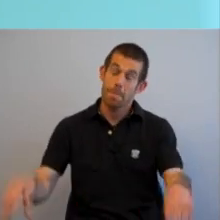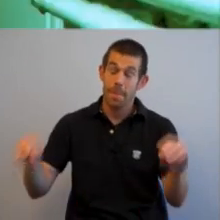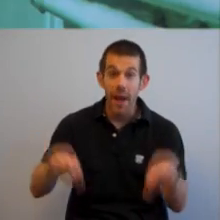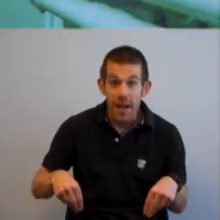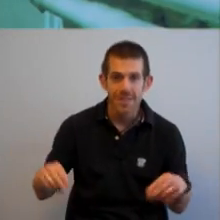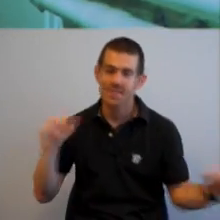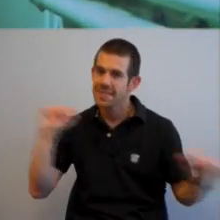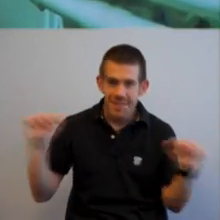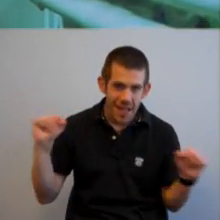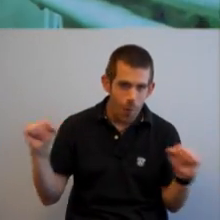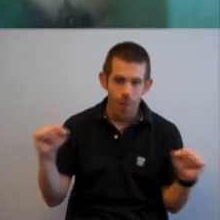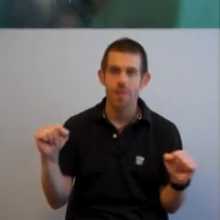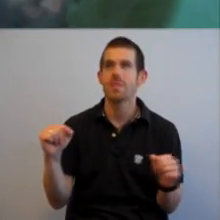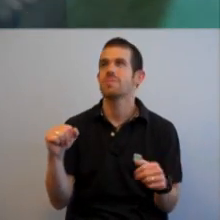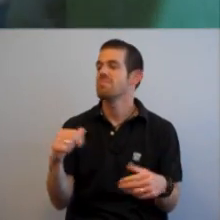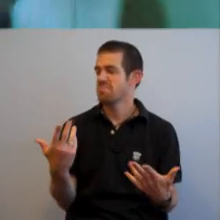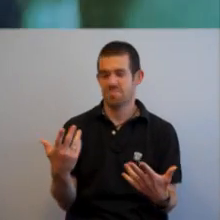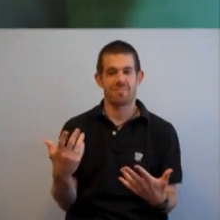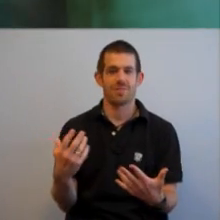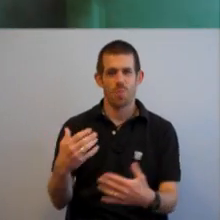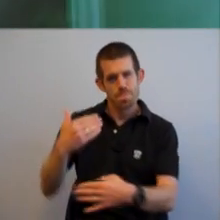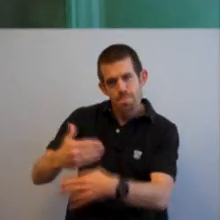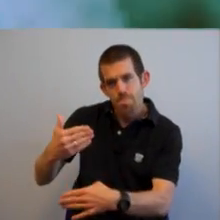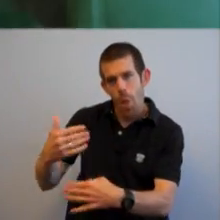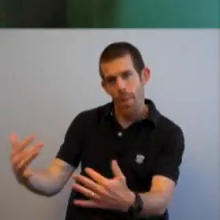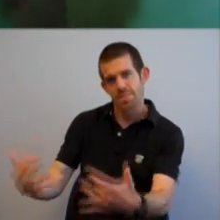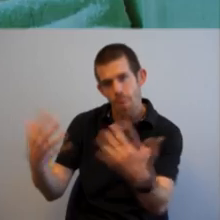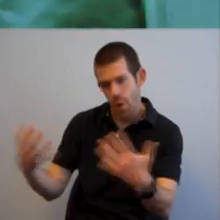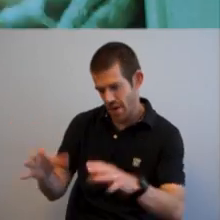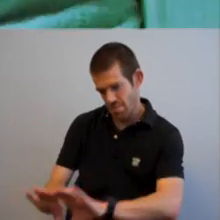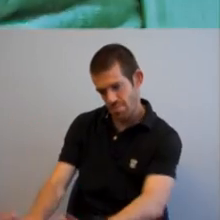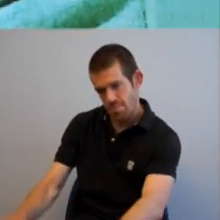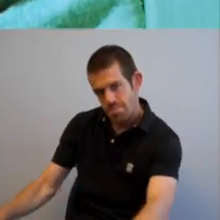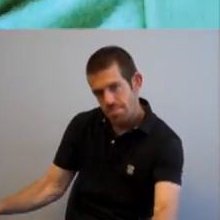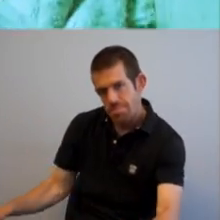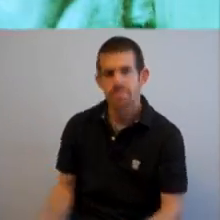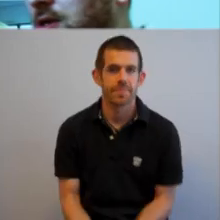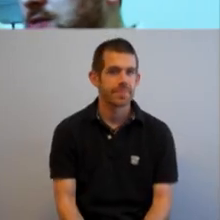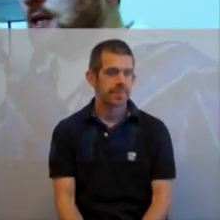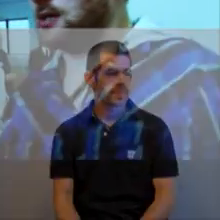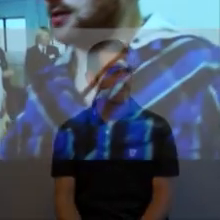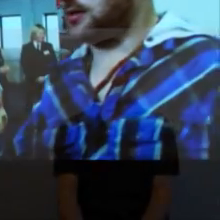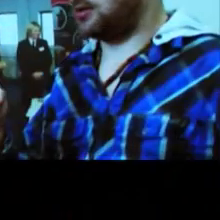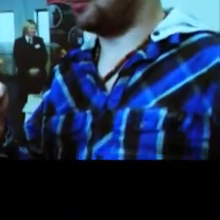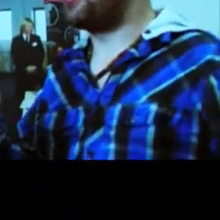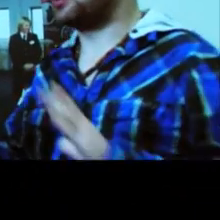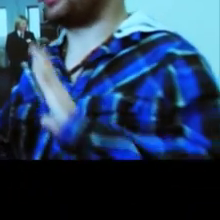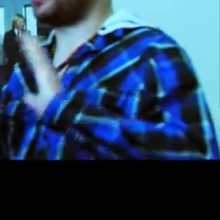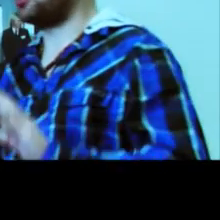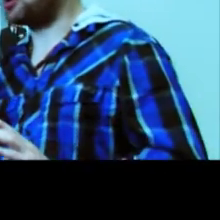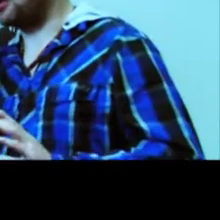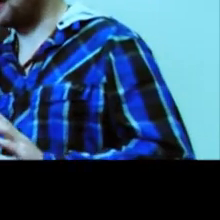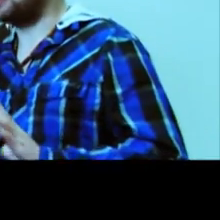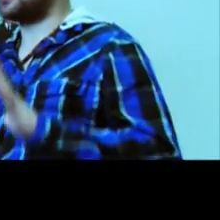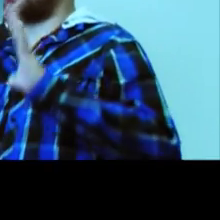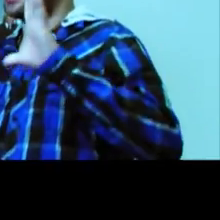any towels or bed linen, to block the doors to stop the smoke coming into the room. And always open a window